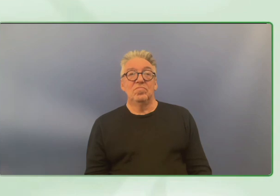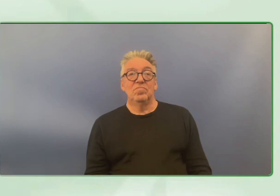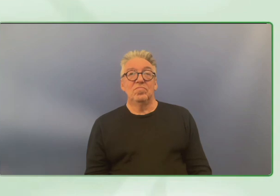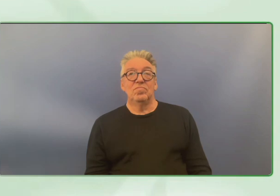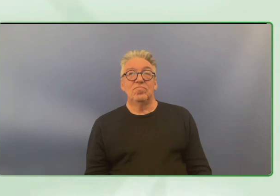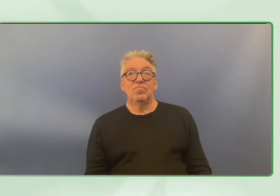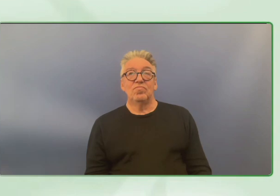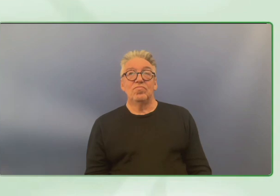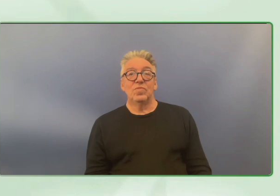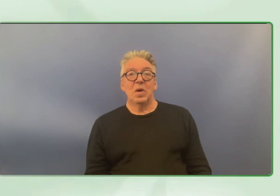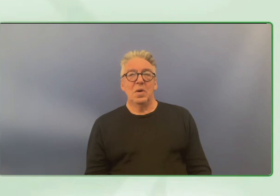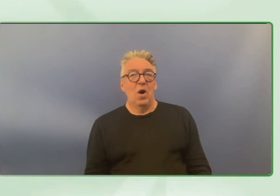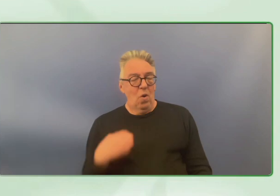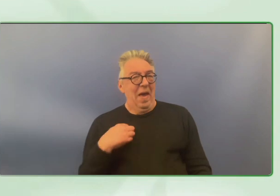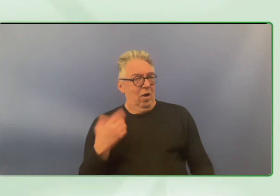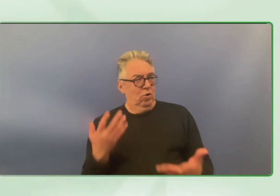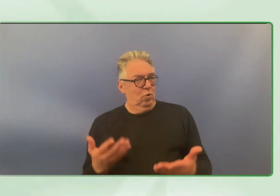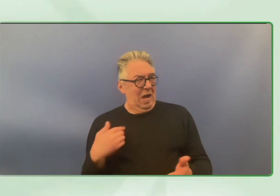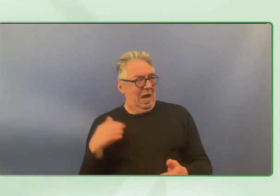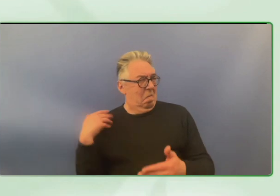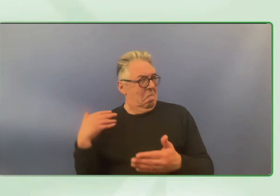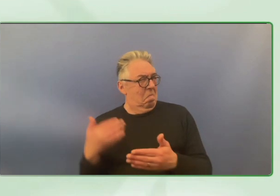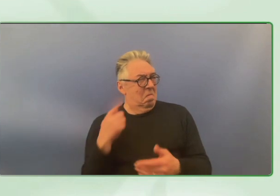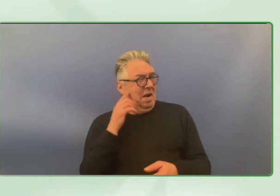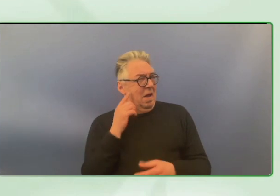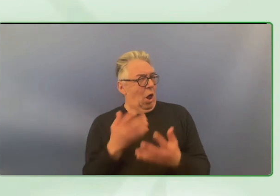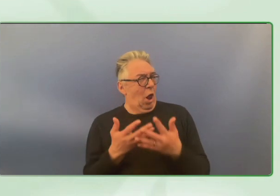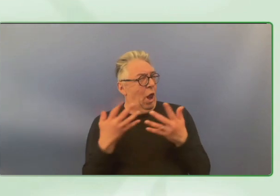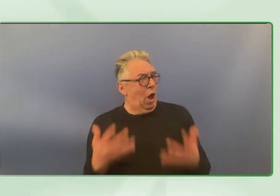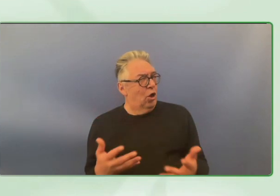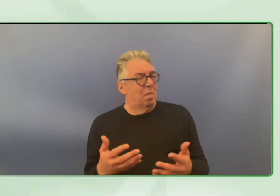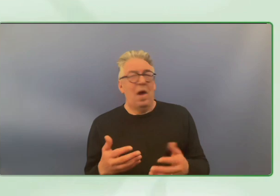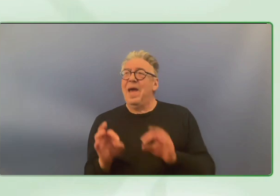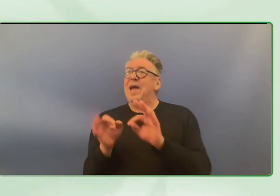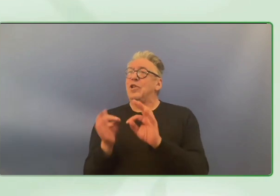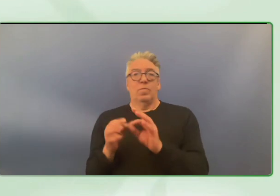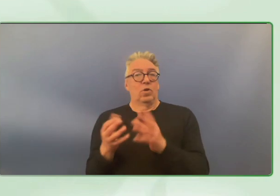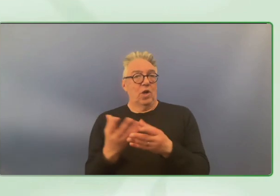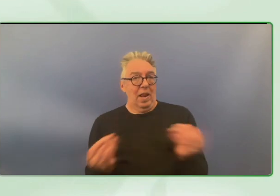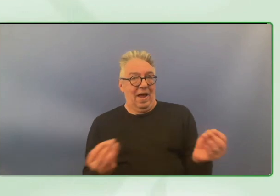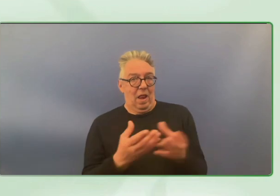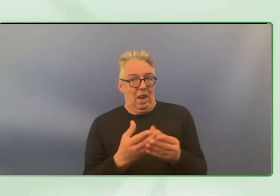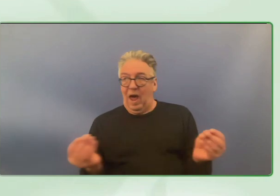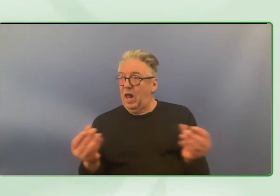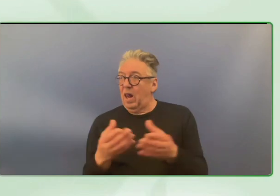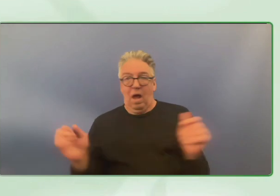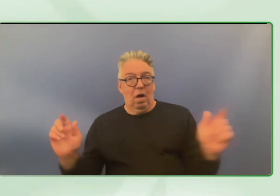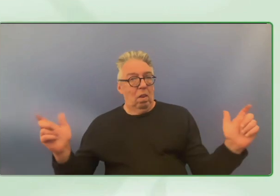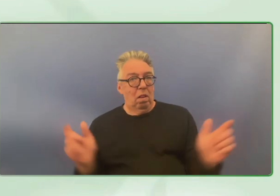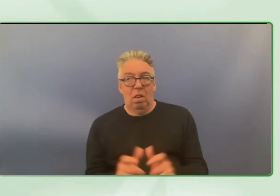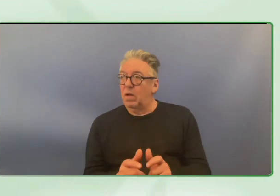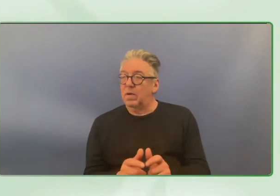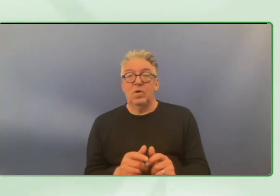the lack of interpreters. So it's a good thing, so you bridge a gap as well by providing sign